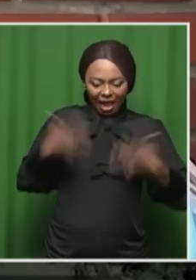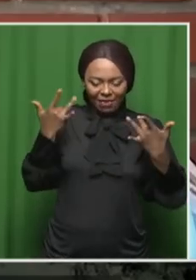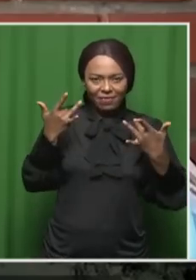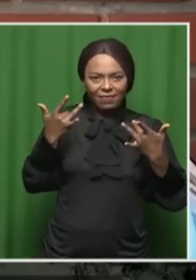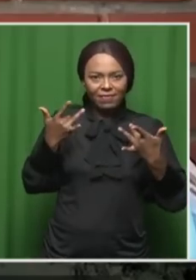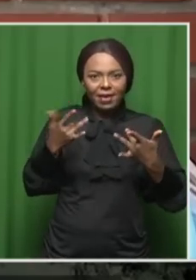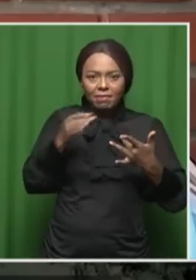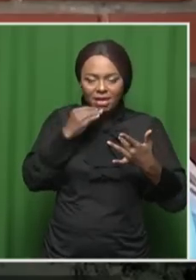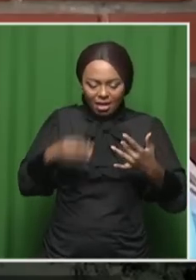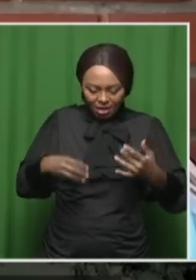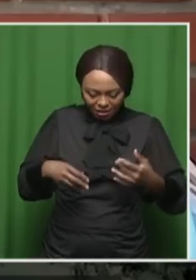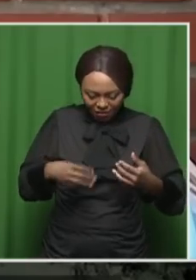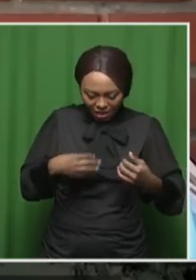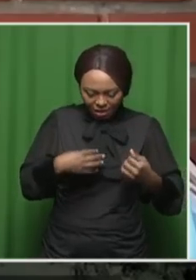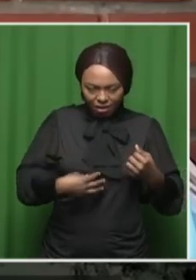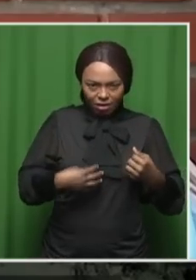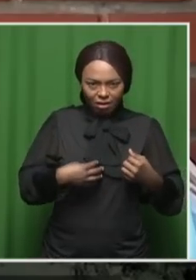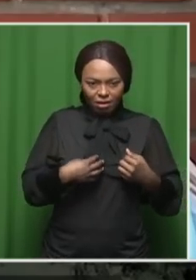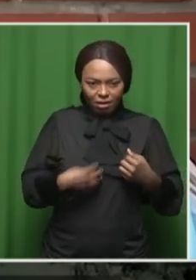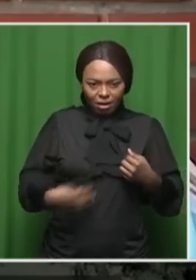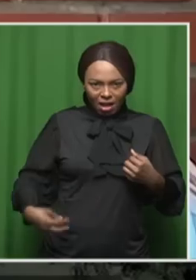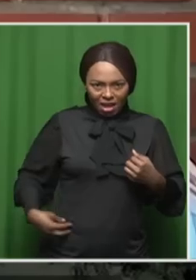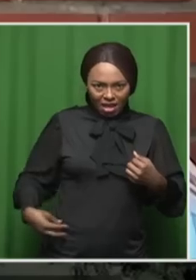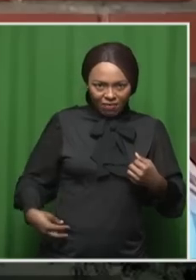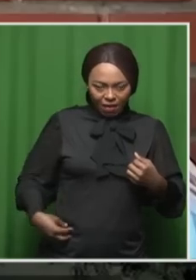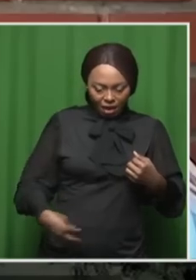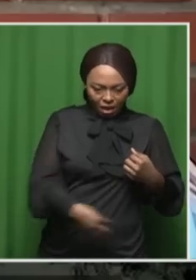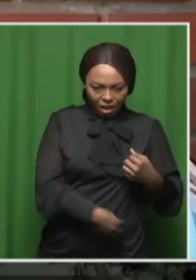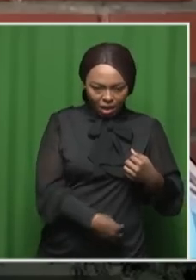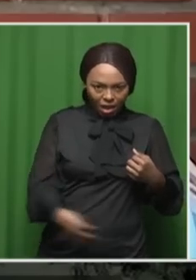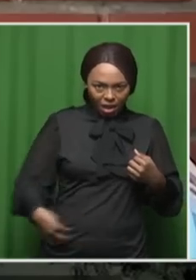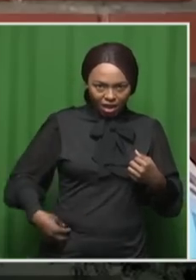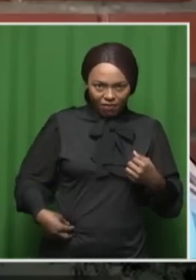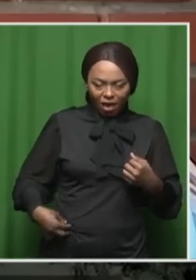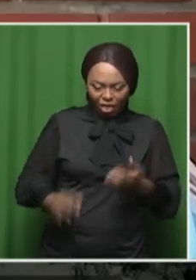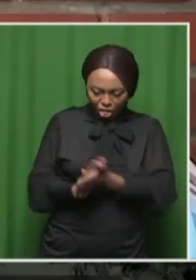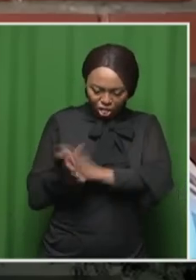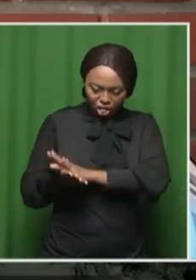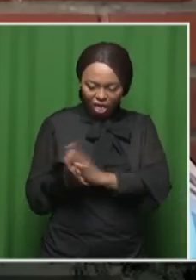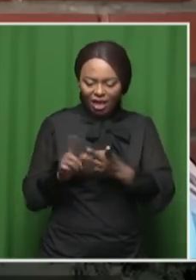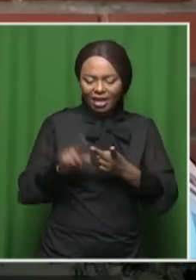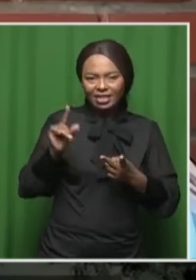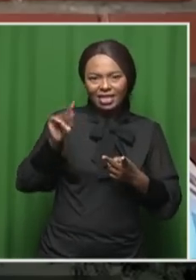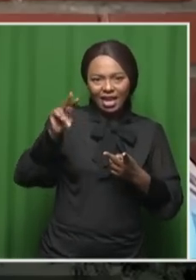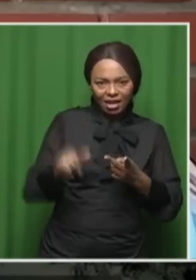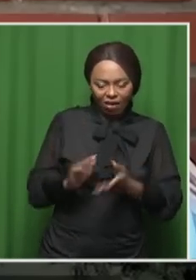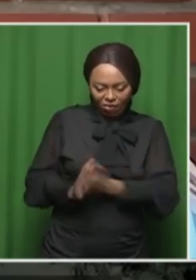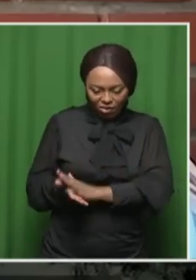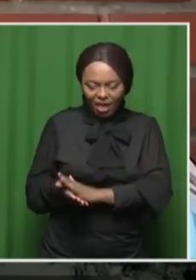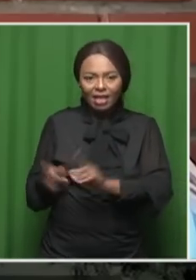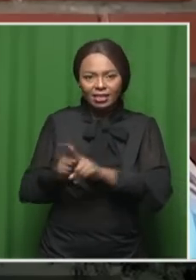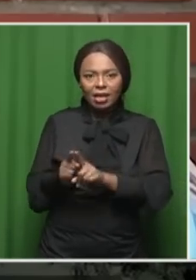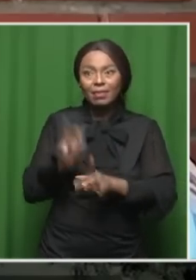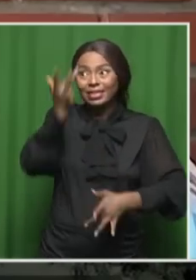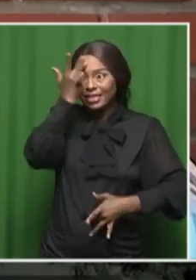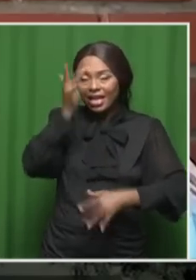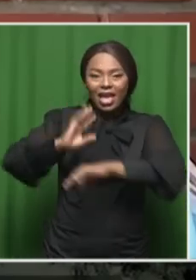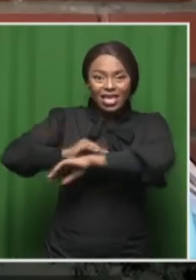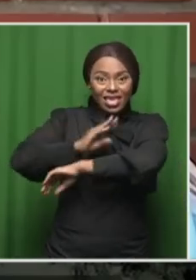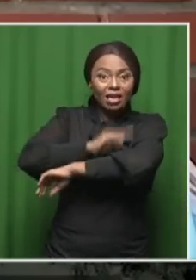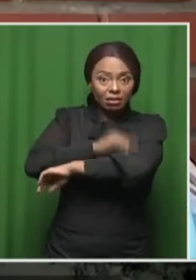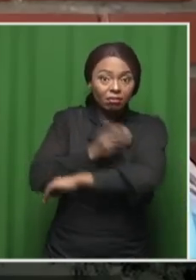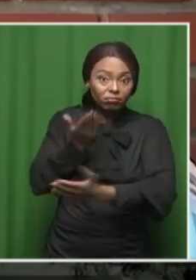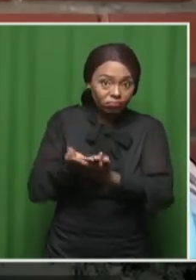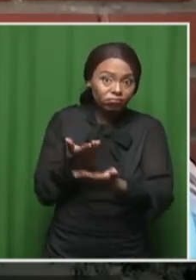the liver, it is genotoxic, meaning it can damage DNA and cause cancer. Now,